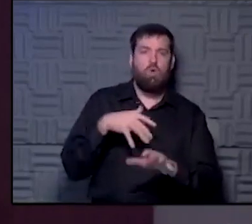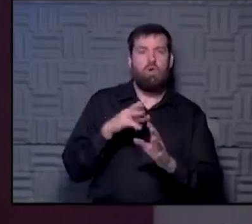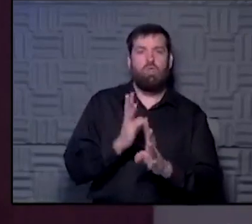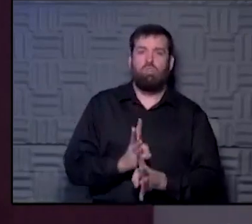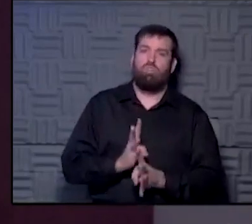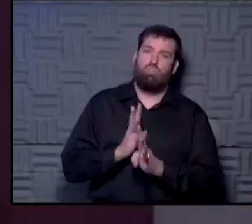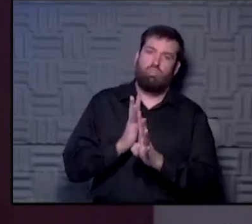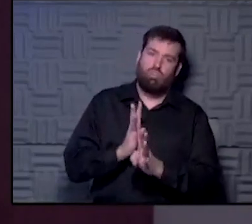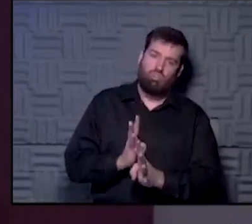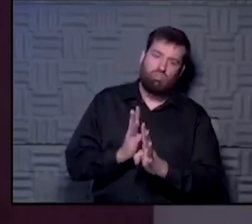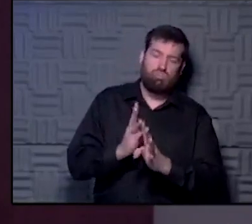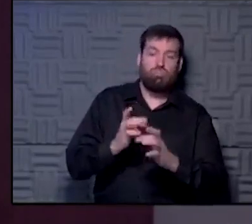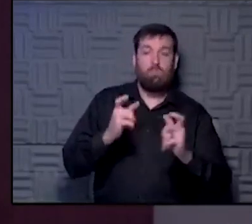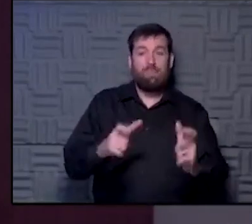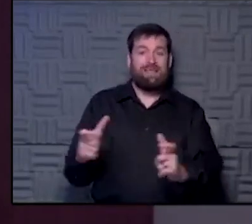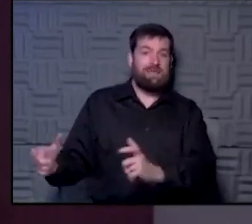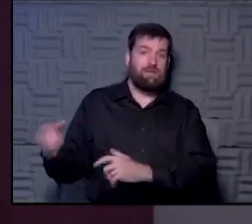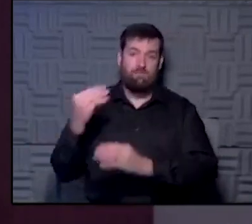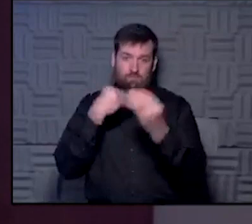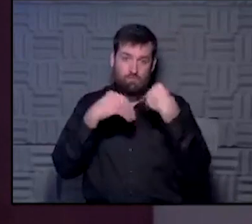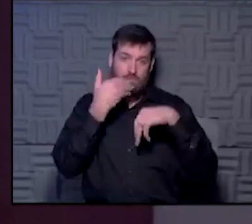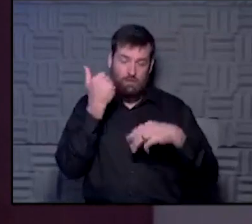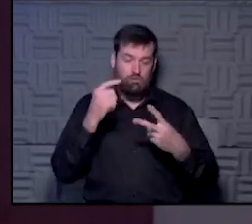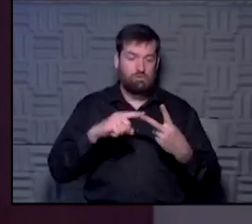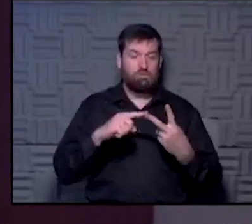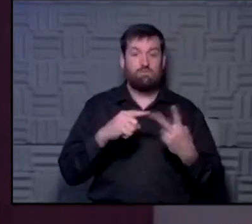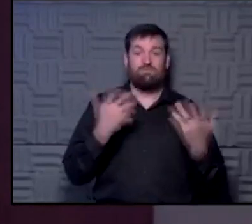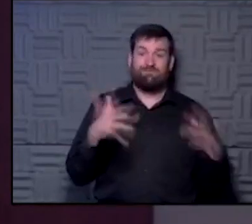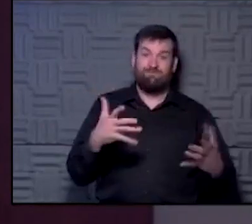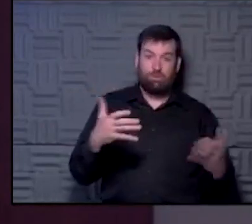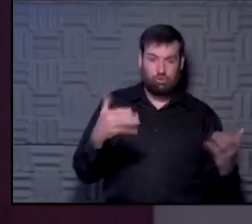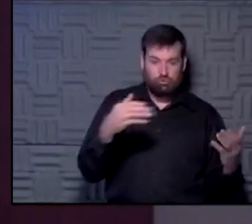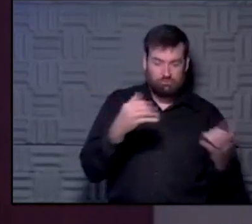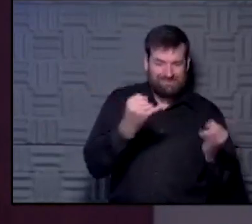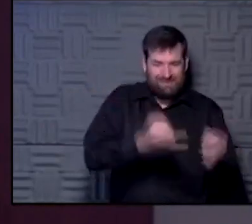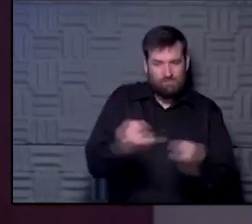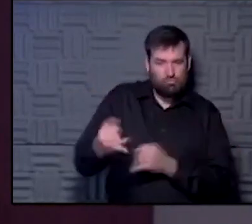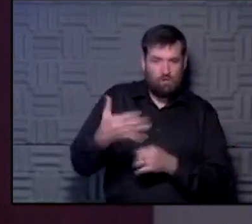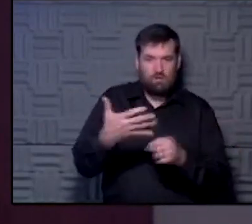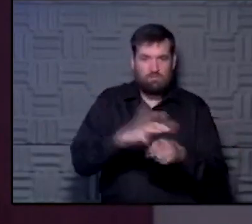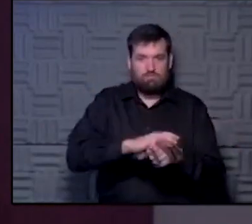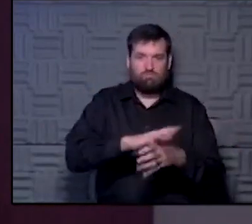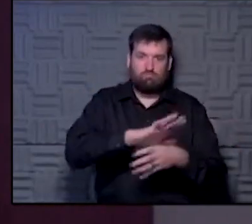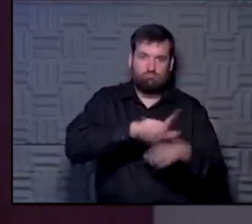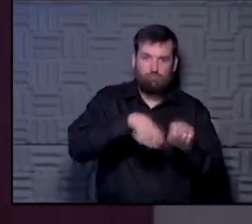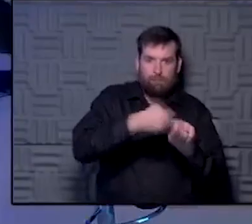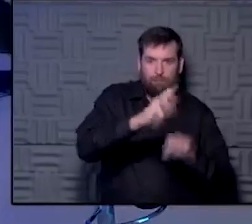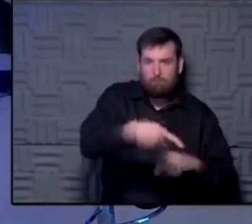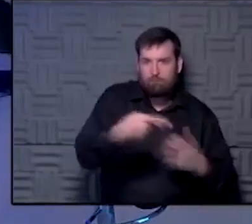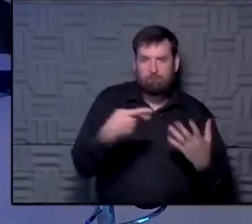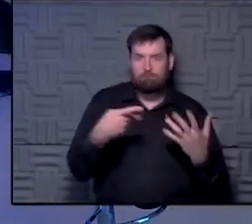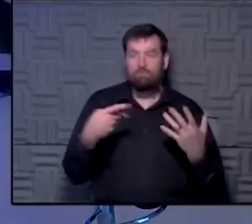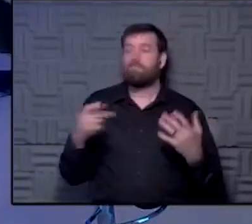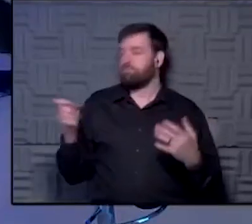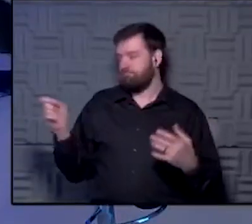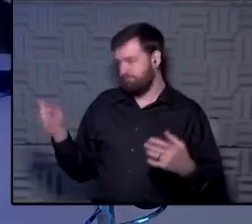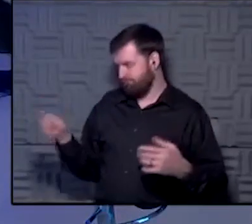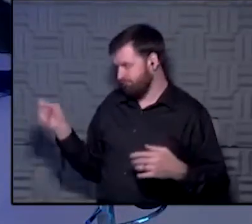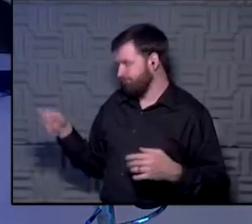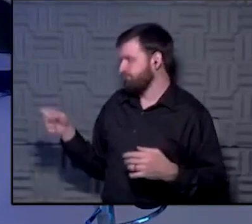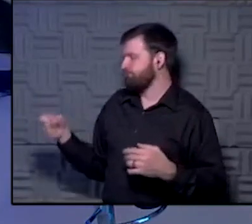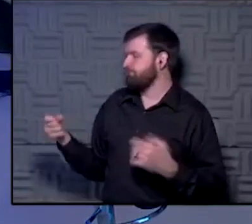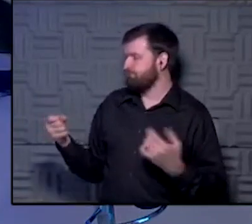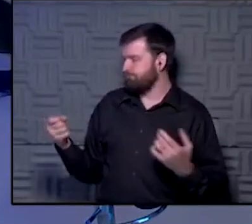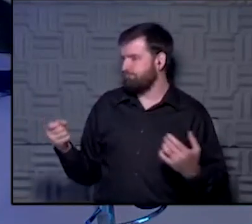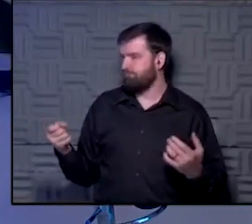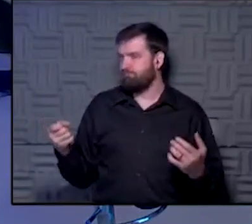delay. Plated food is always better. Packaged food is always better than just having food out on a table. Yeah, absolutely. And if you